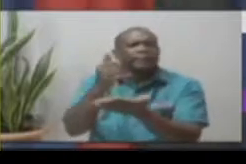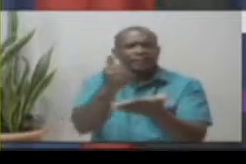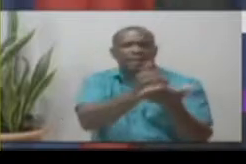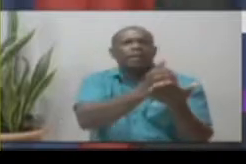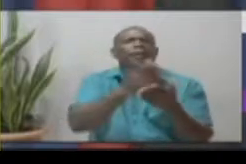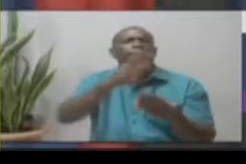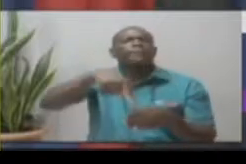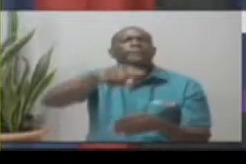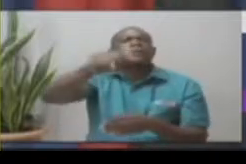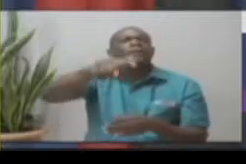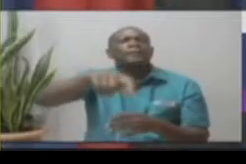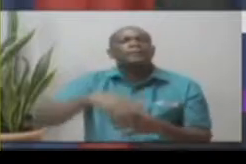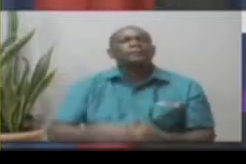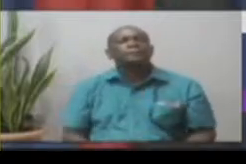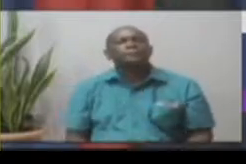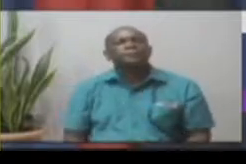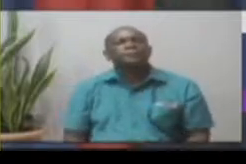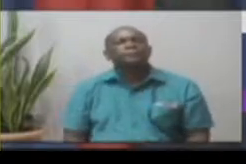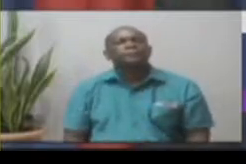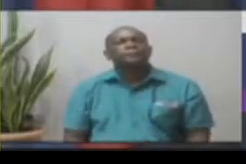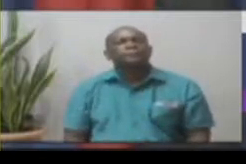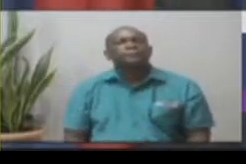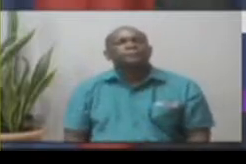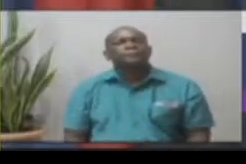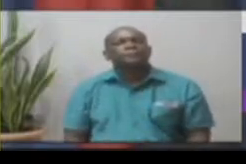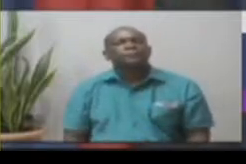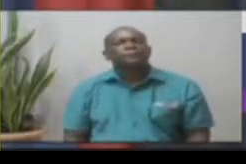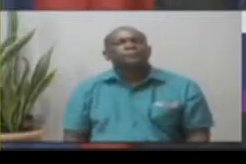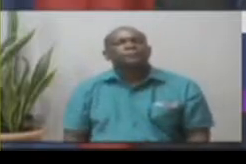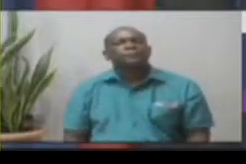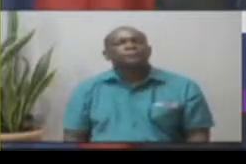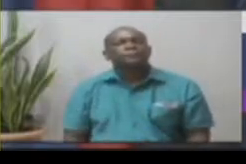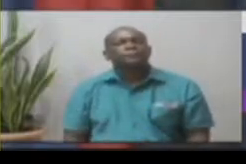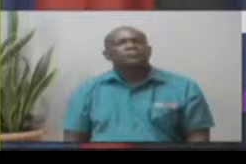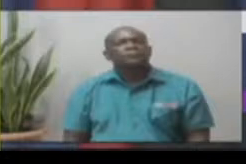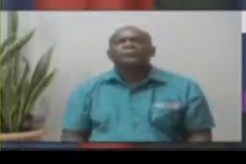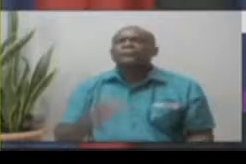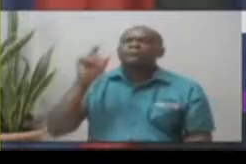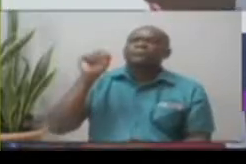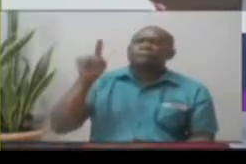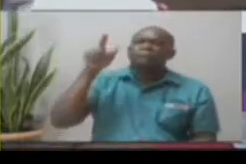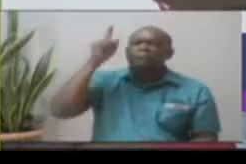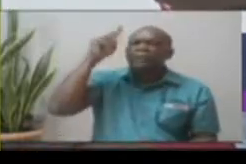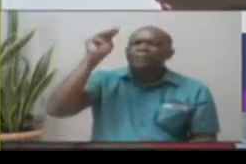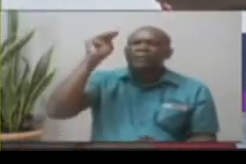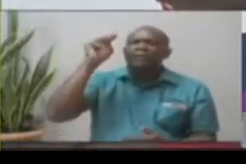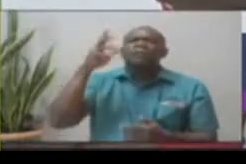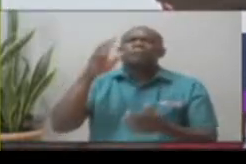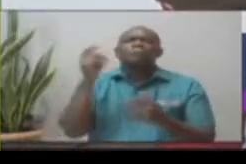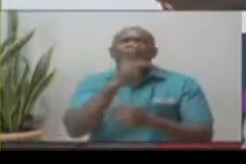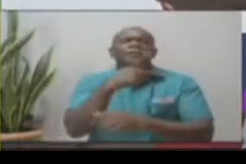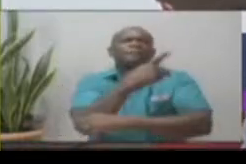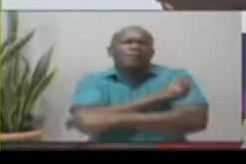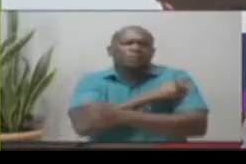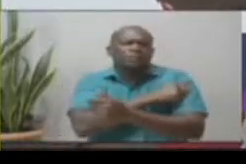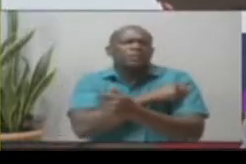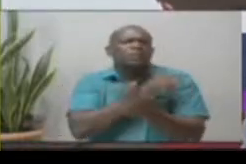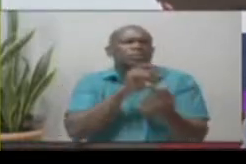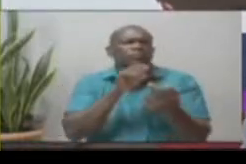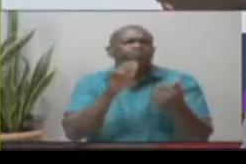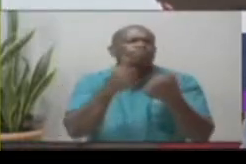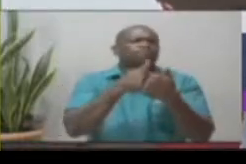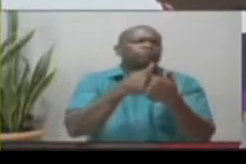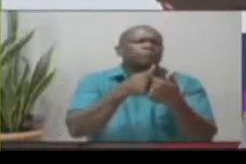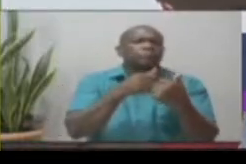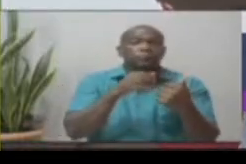I know we have questions on... Yeah. Prime Minister, going back to the whole vaccine issue, have you received any clearance from your doctors